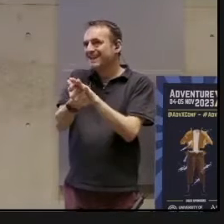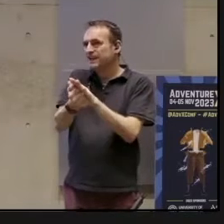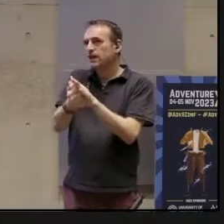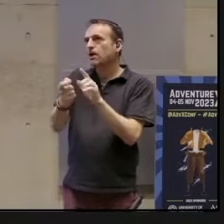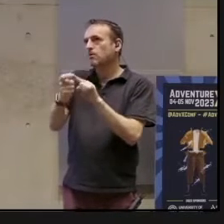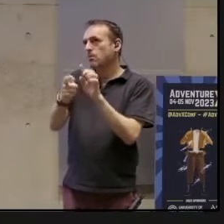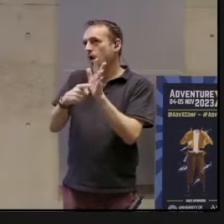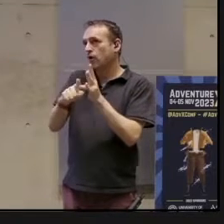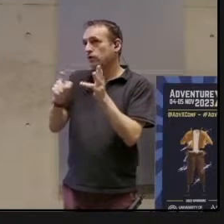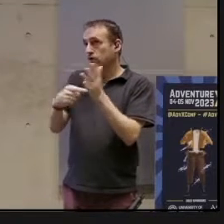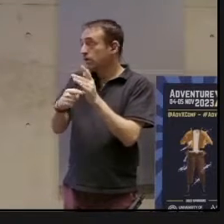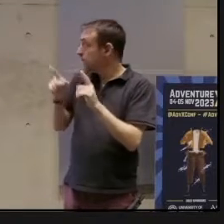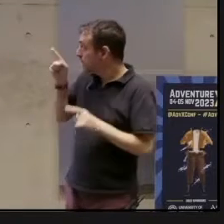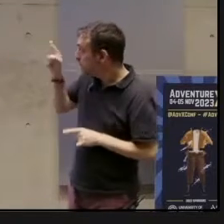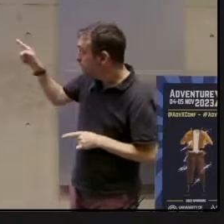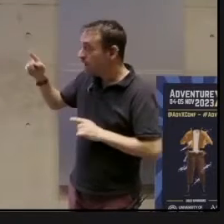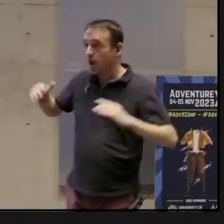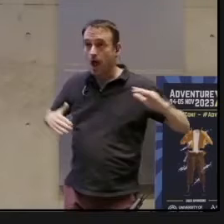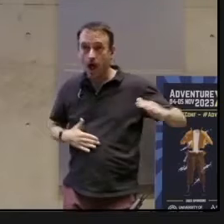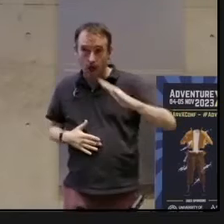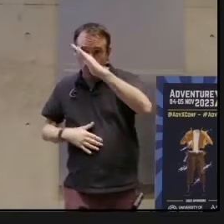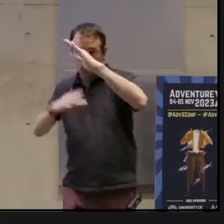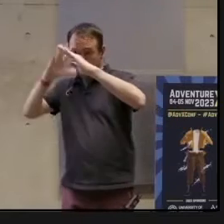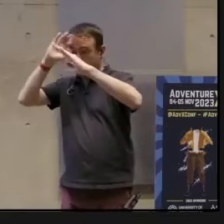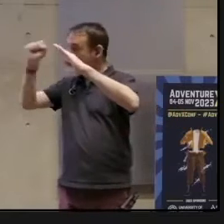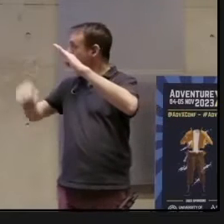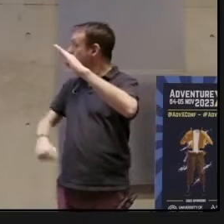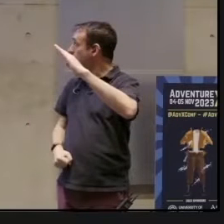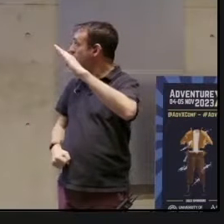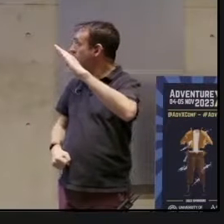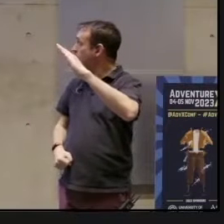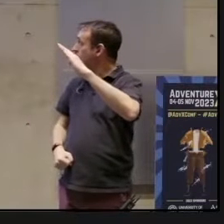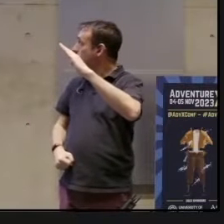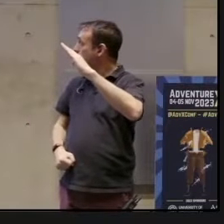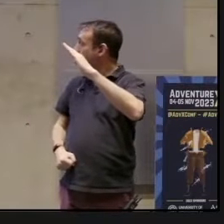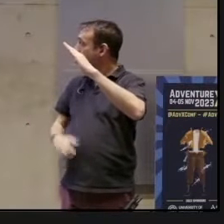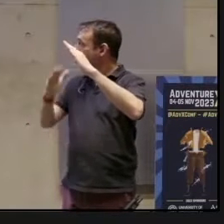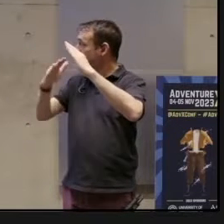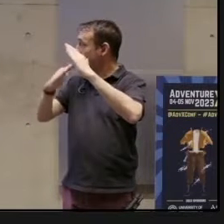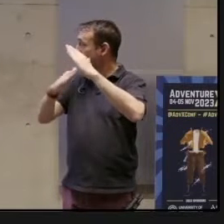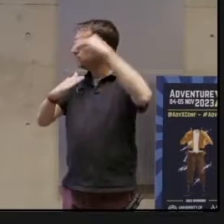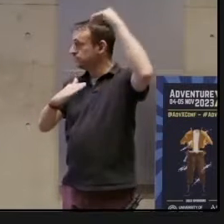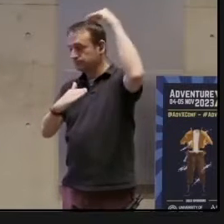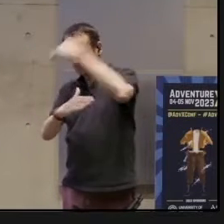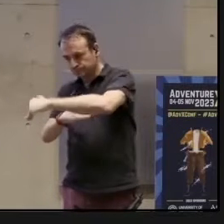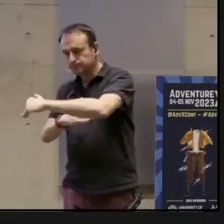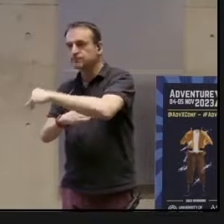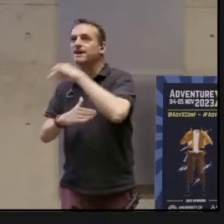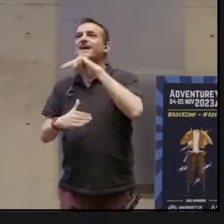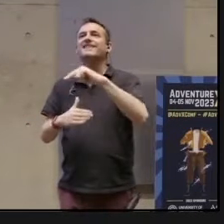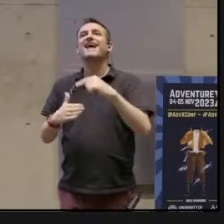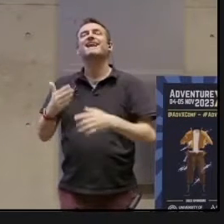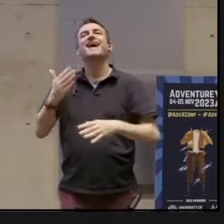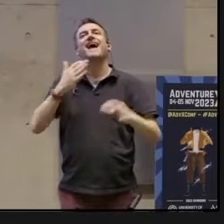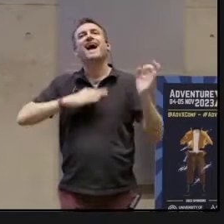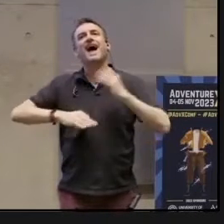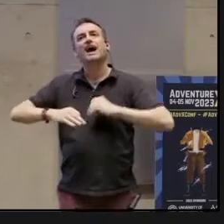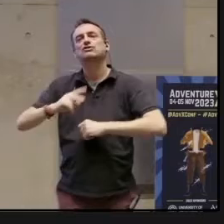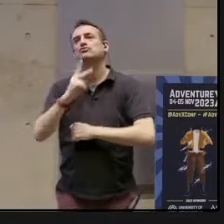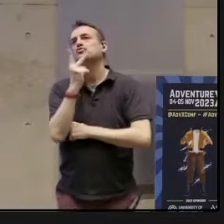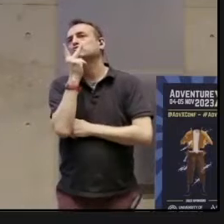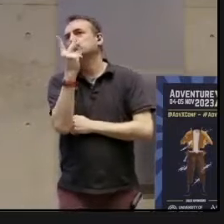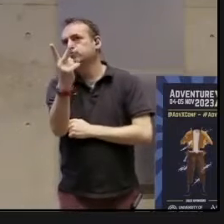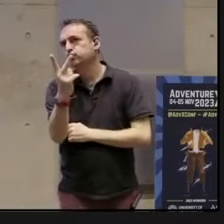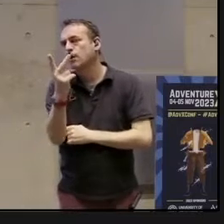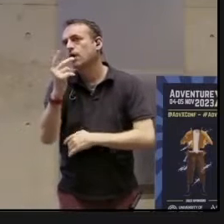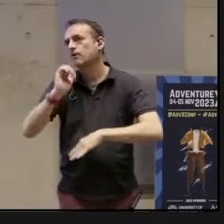this, okay? More importantly, remember that. The three-act structure in Act 2 relies on a very simple thing.